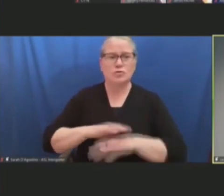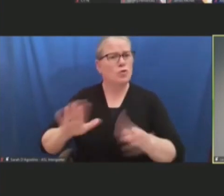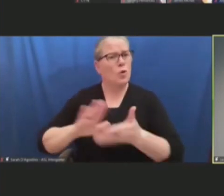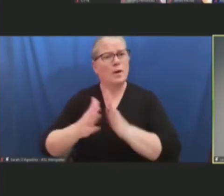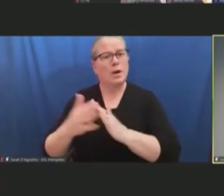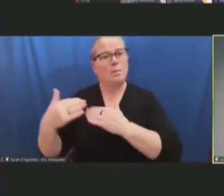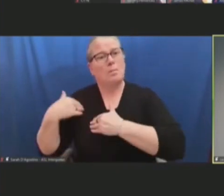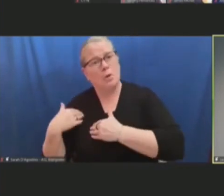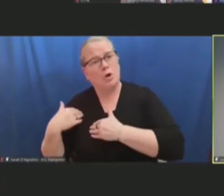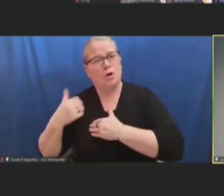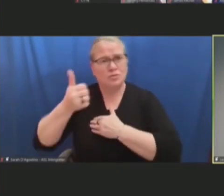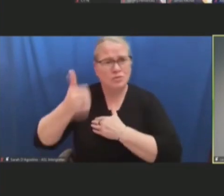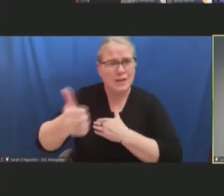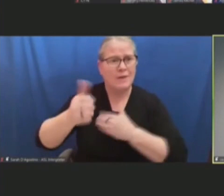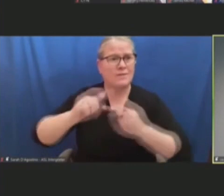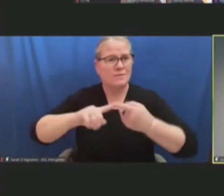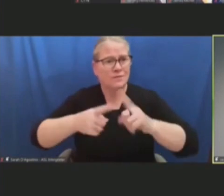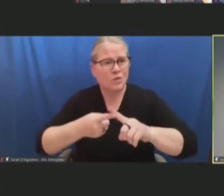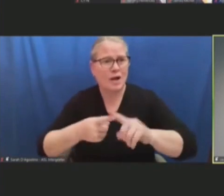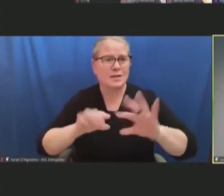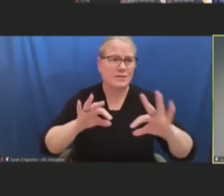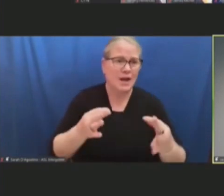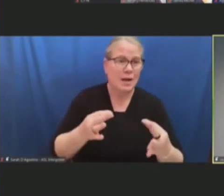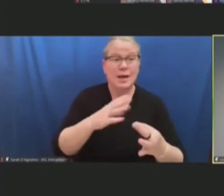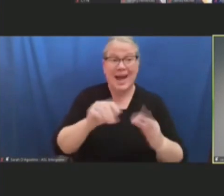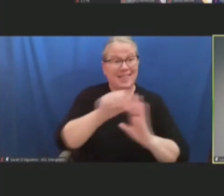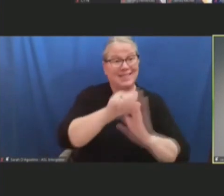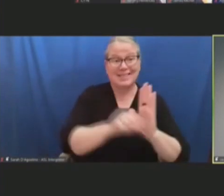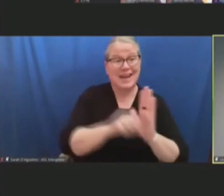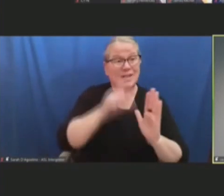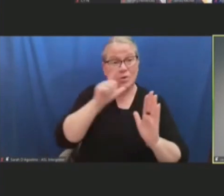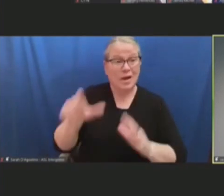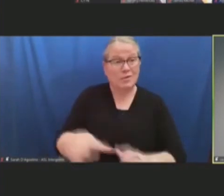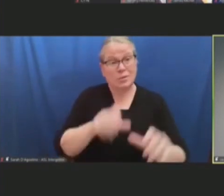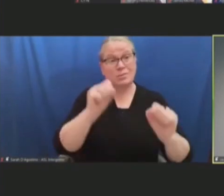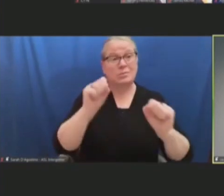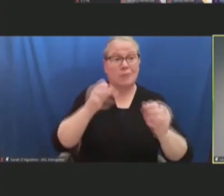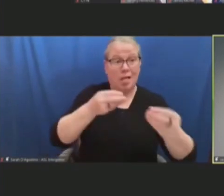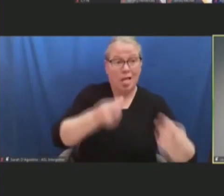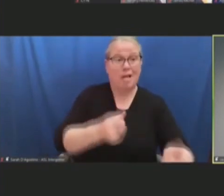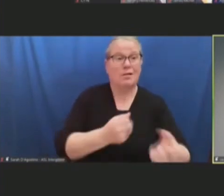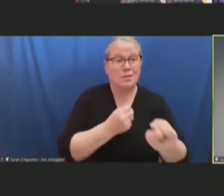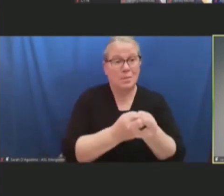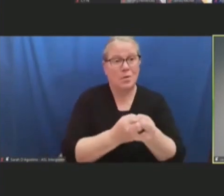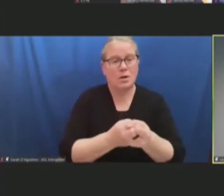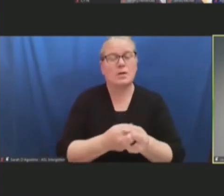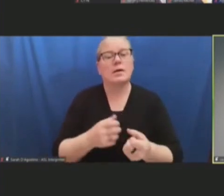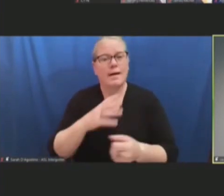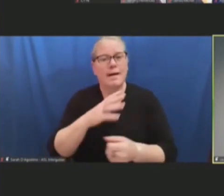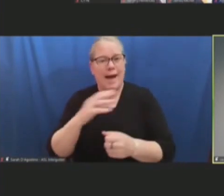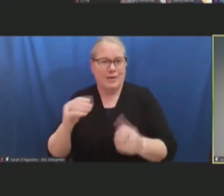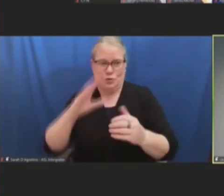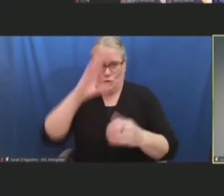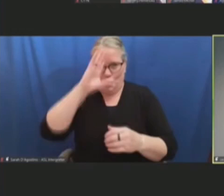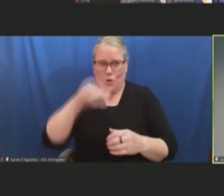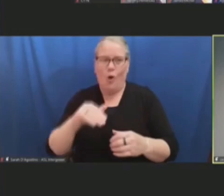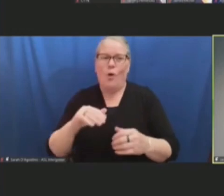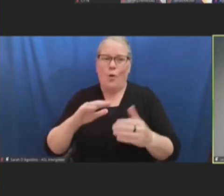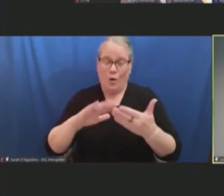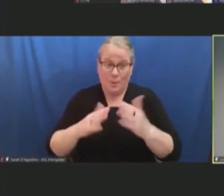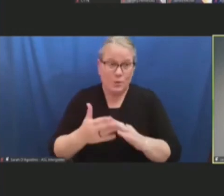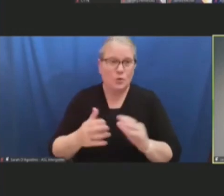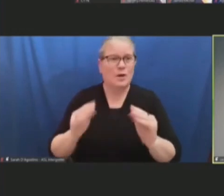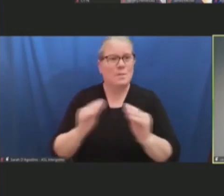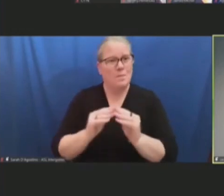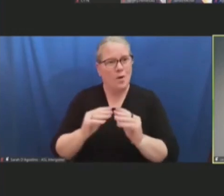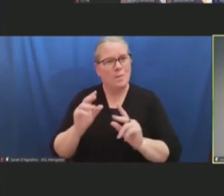the state. And as you all know, again, a stronger society makes a more successful and prosperous state and communities. So as a